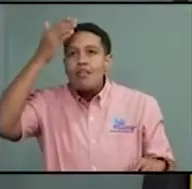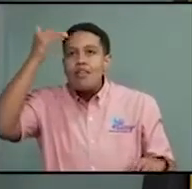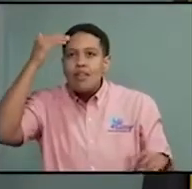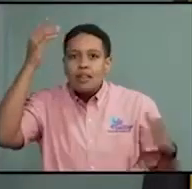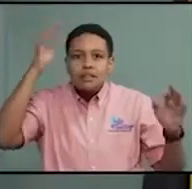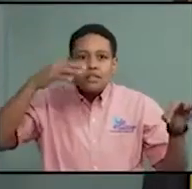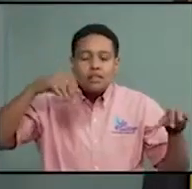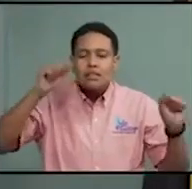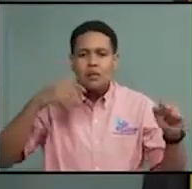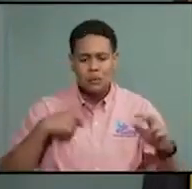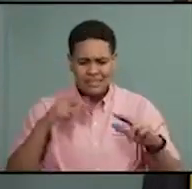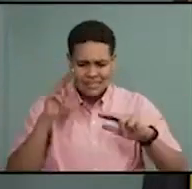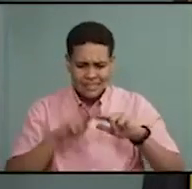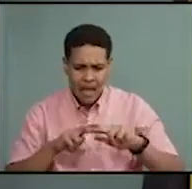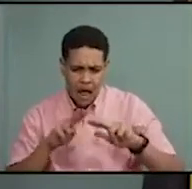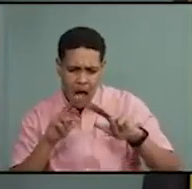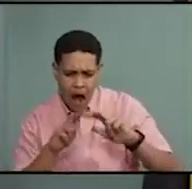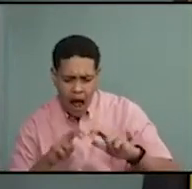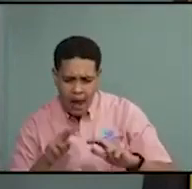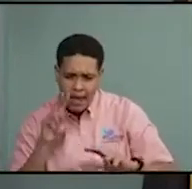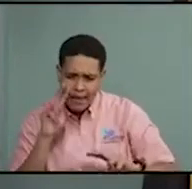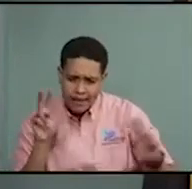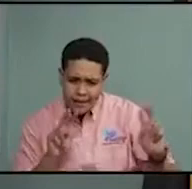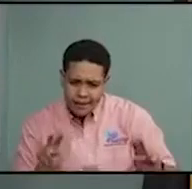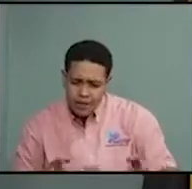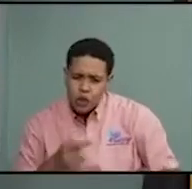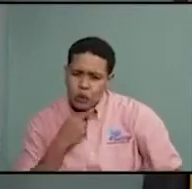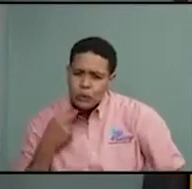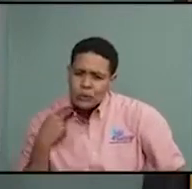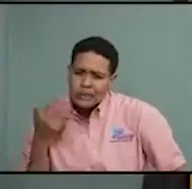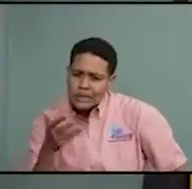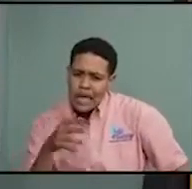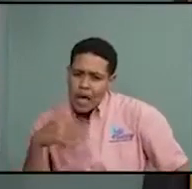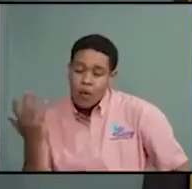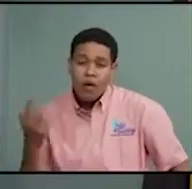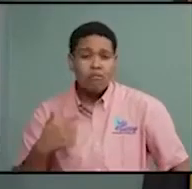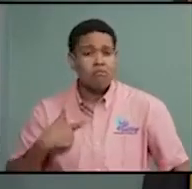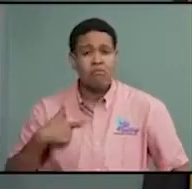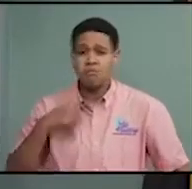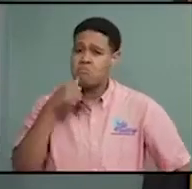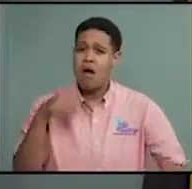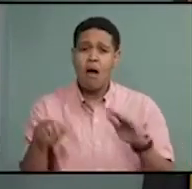and analyzed the risk. And I'm not hiding anything from the